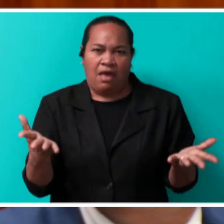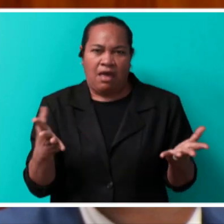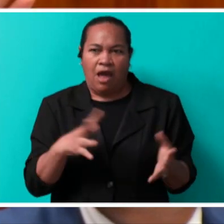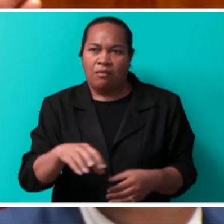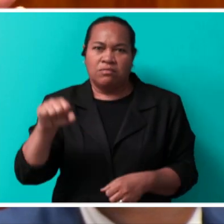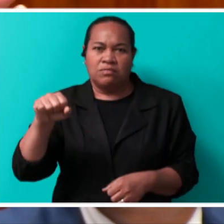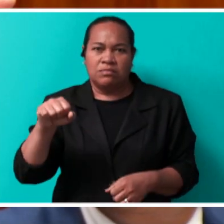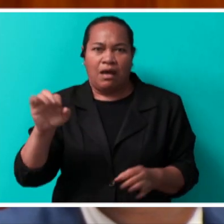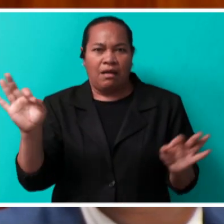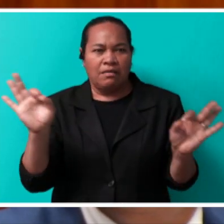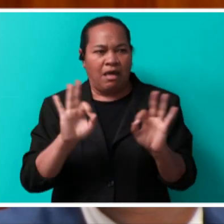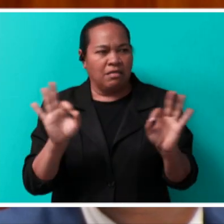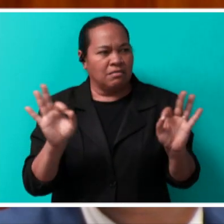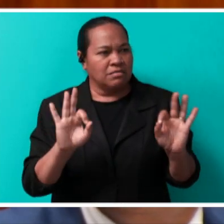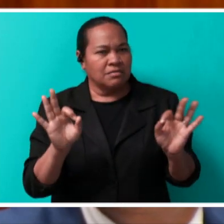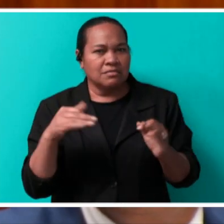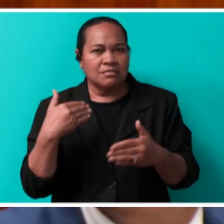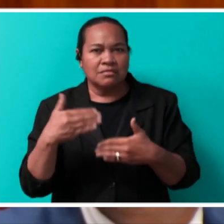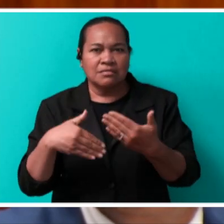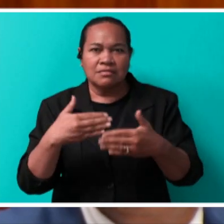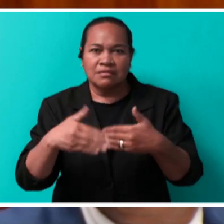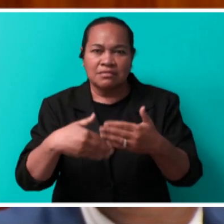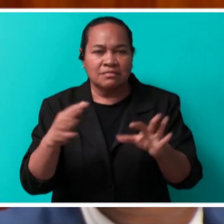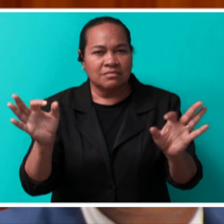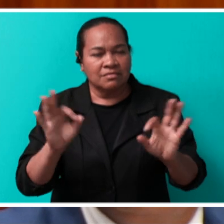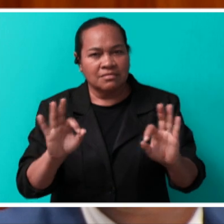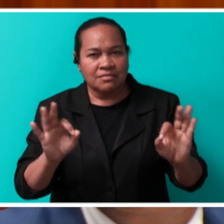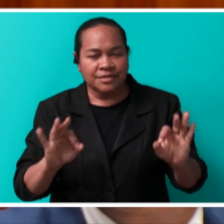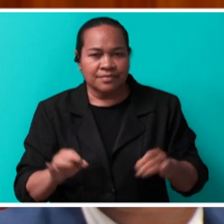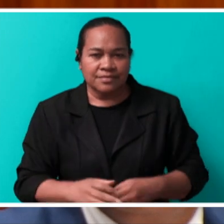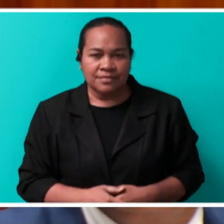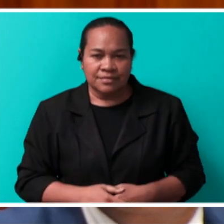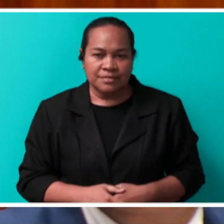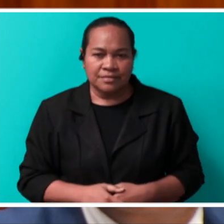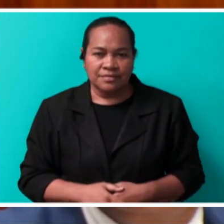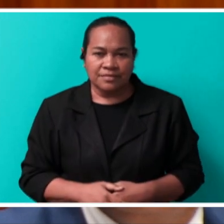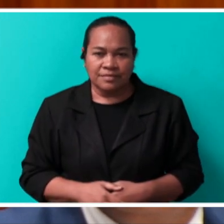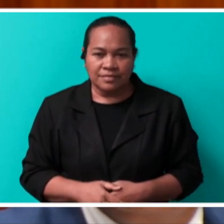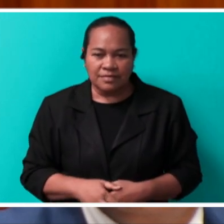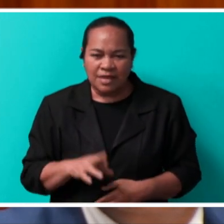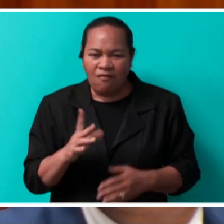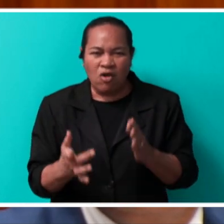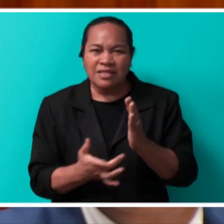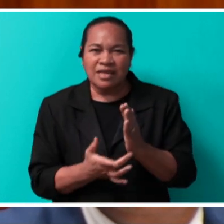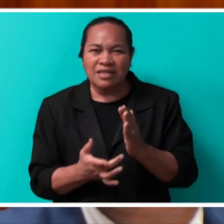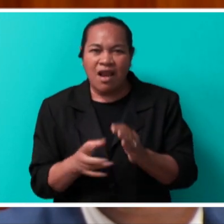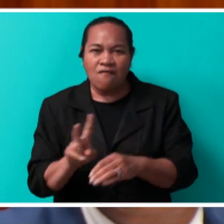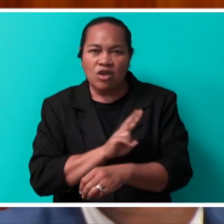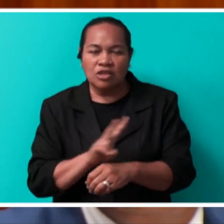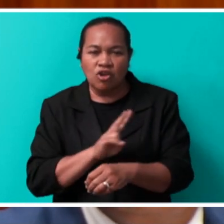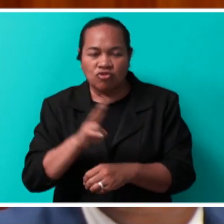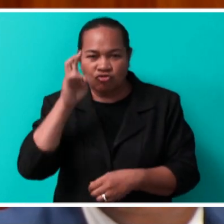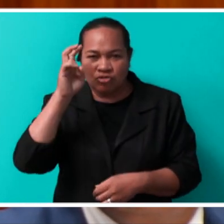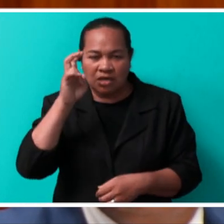was nothing left for several years in terms of technical vocational training. So